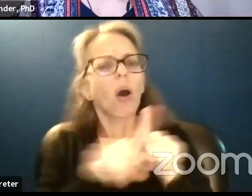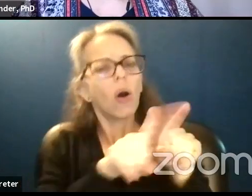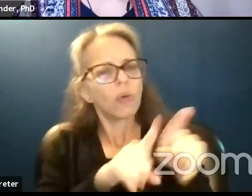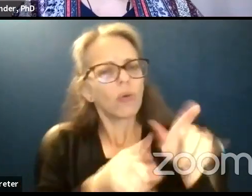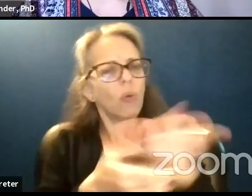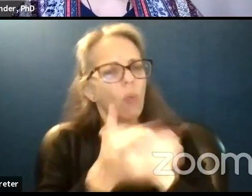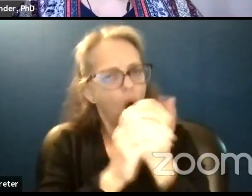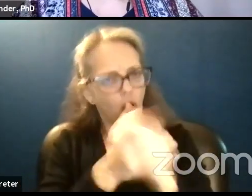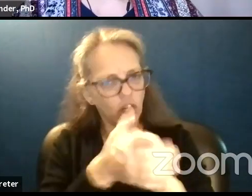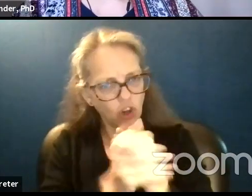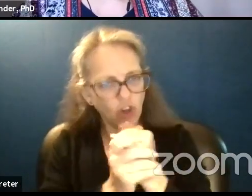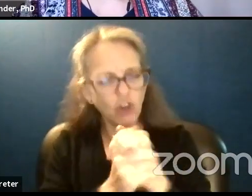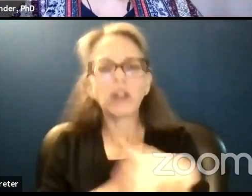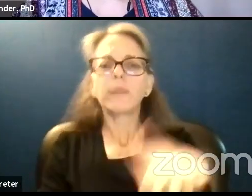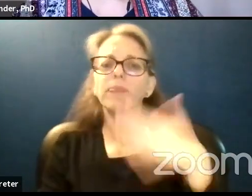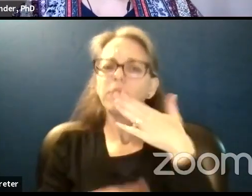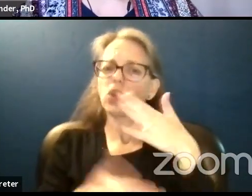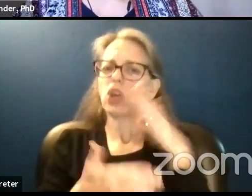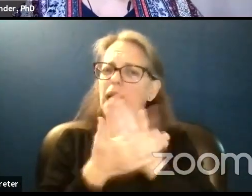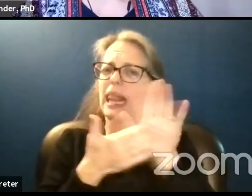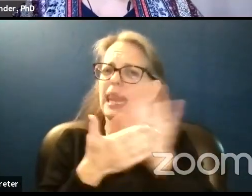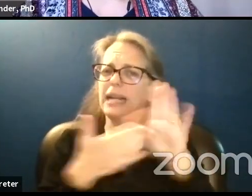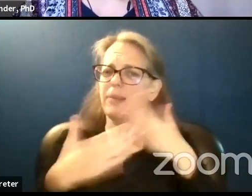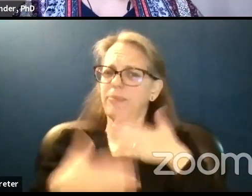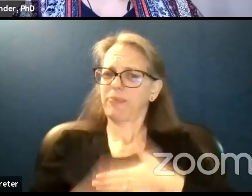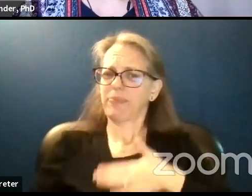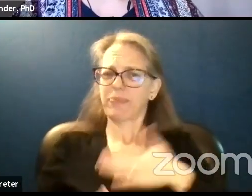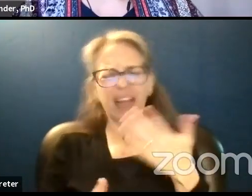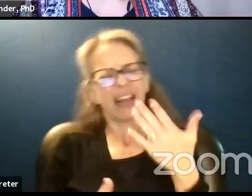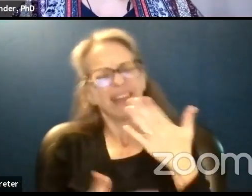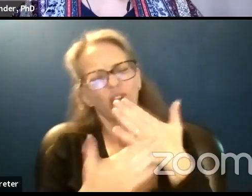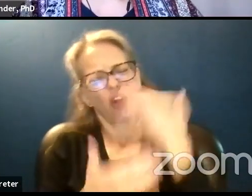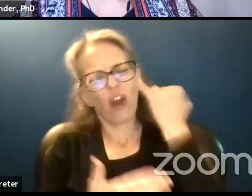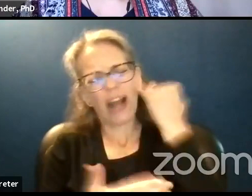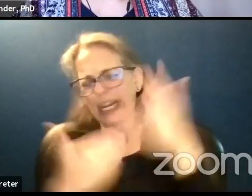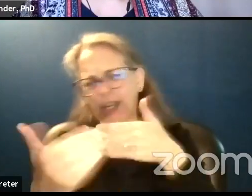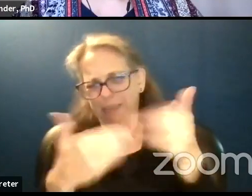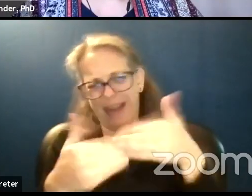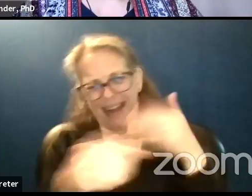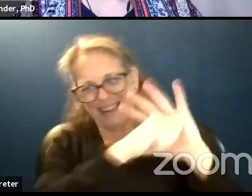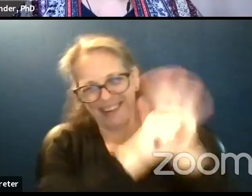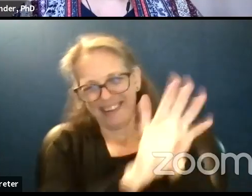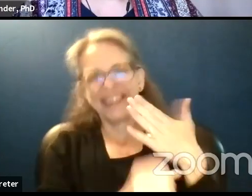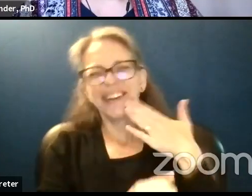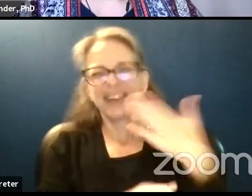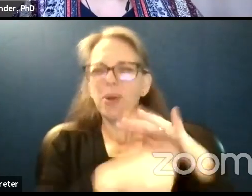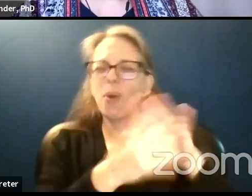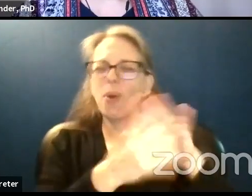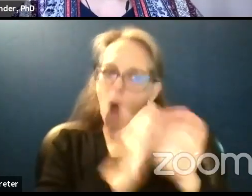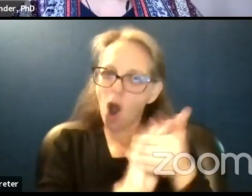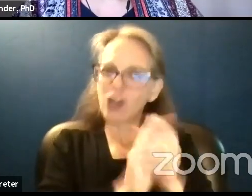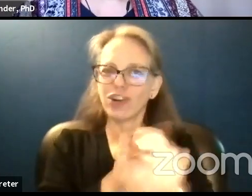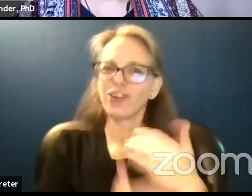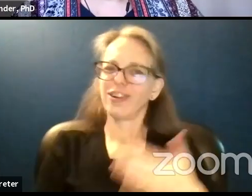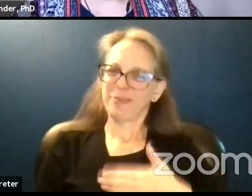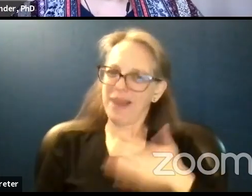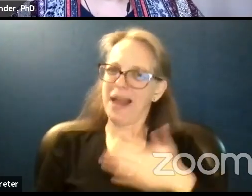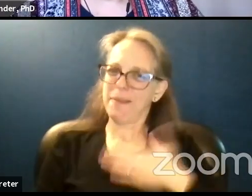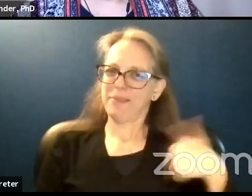hands and have good hygiene, because you know what? That's good anyways. COVID or not, it's good to wash your hands, and I'm glad we're all doing it.